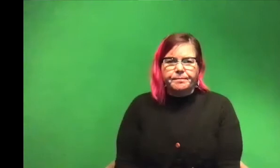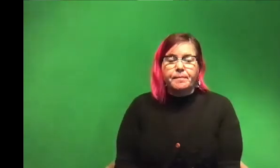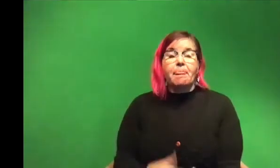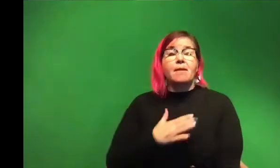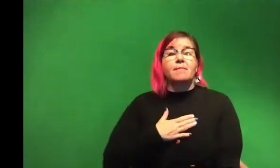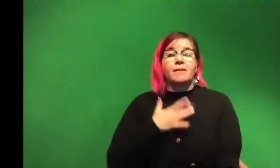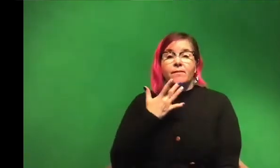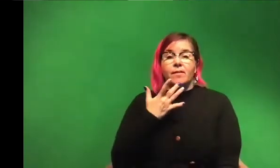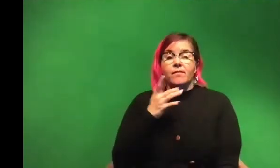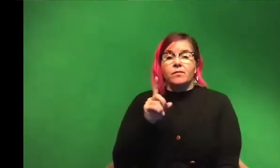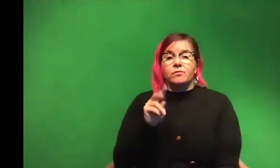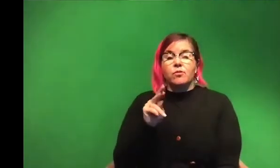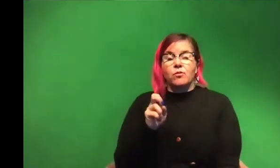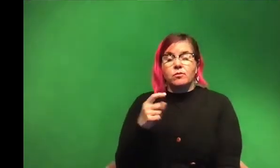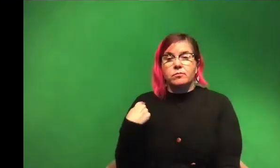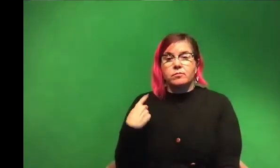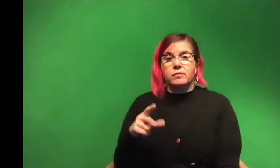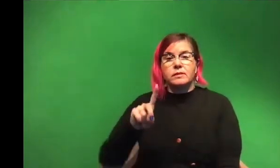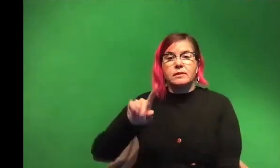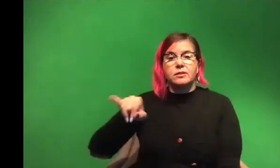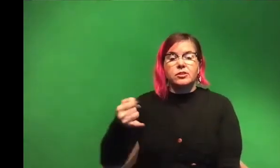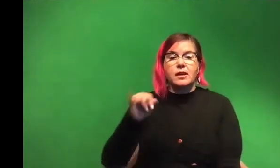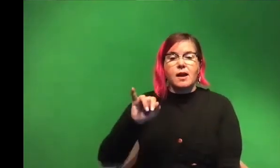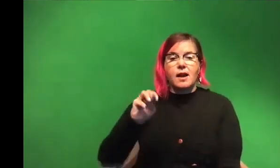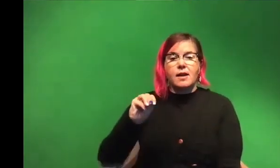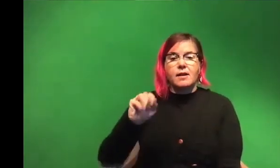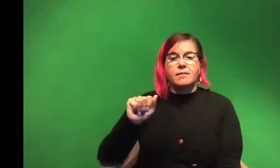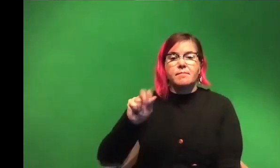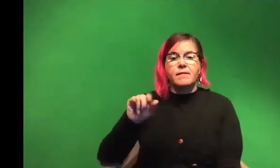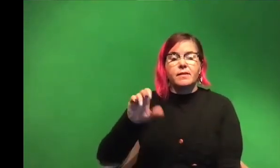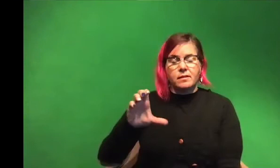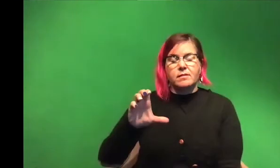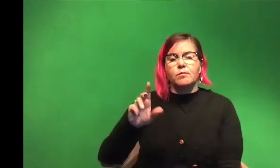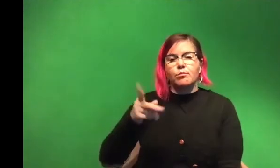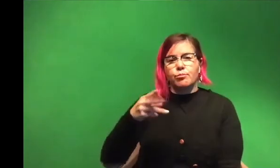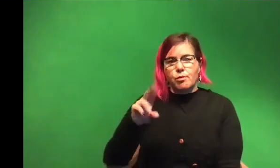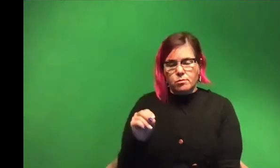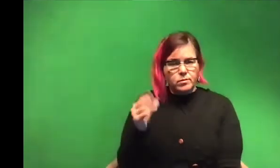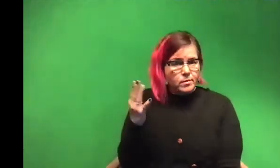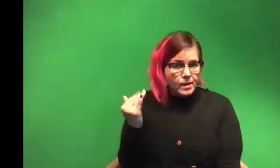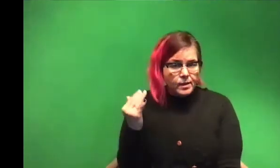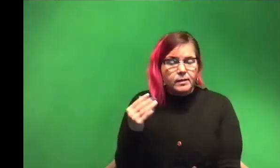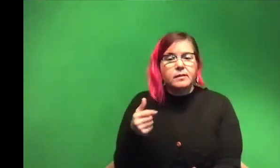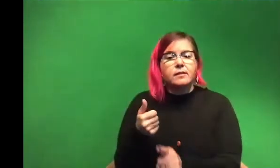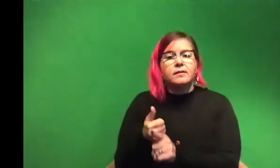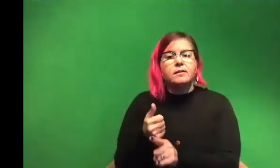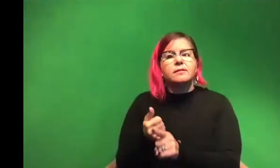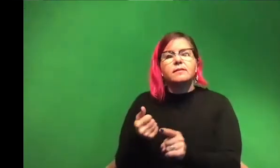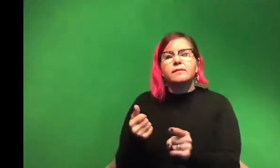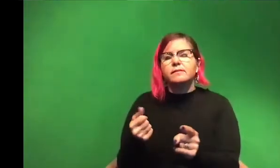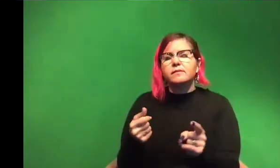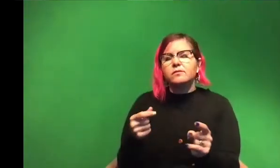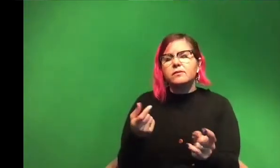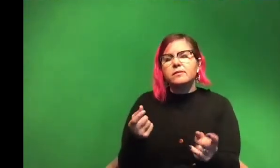favorite drone that I've ever used is the DJI Mavic Pro. And the reason it's my favorite is because it's relatively affordable. And